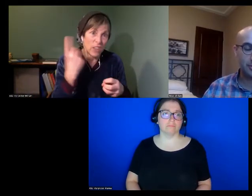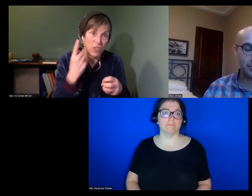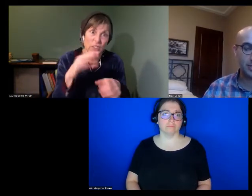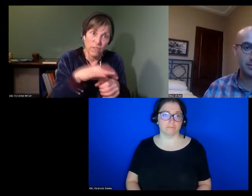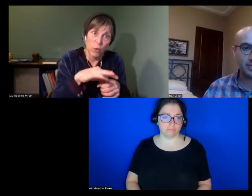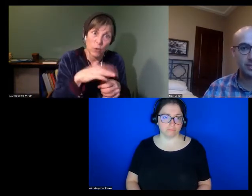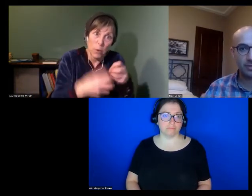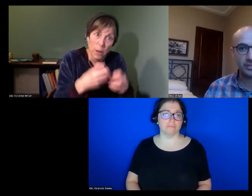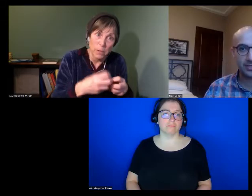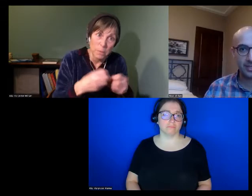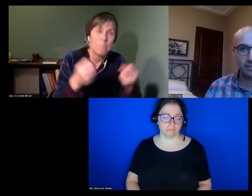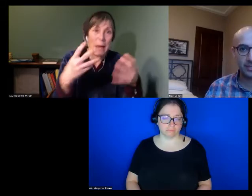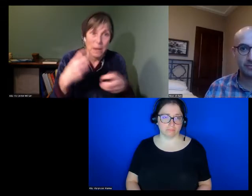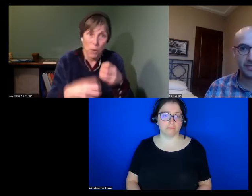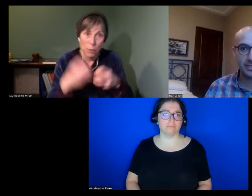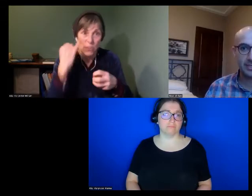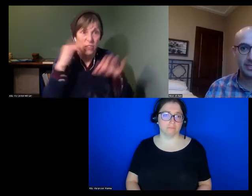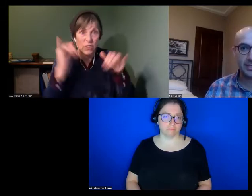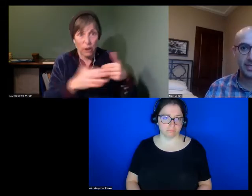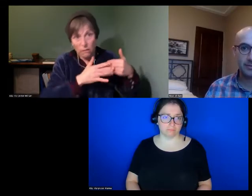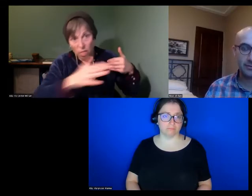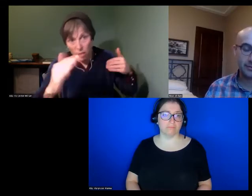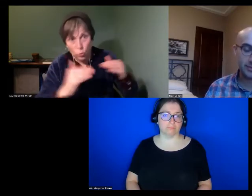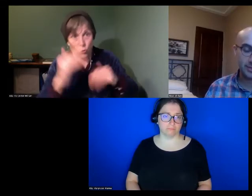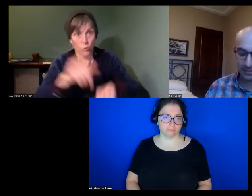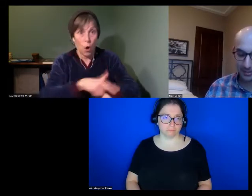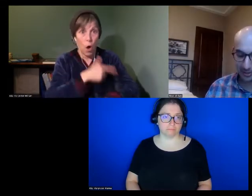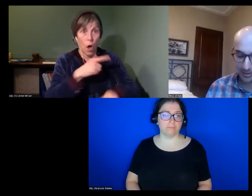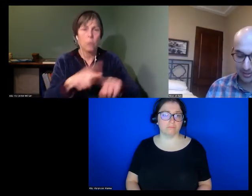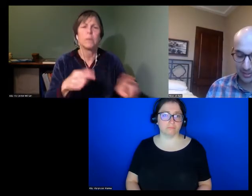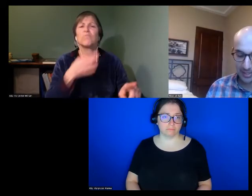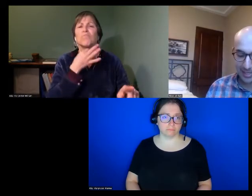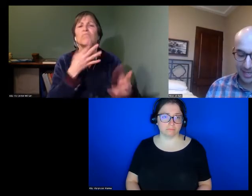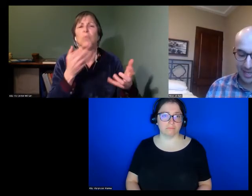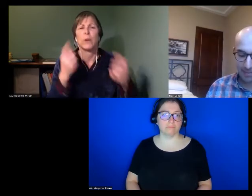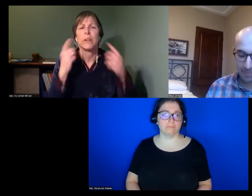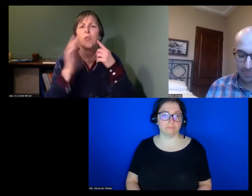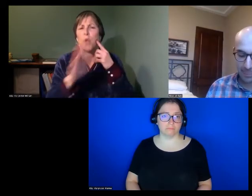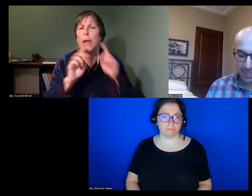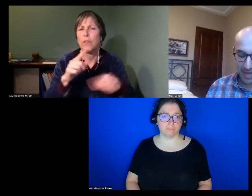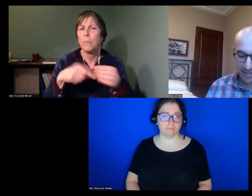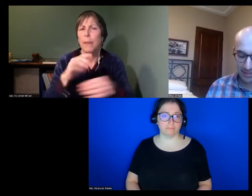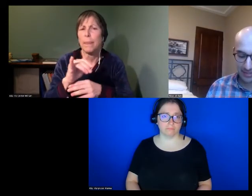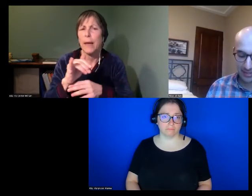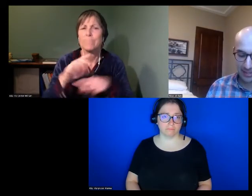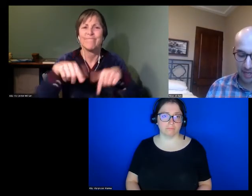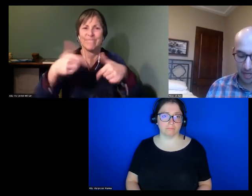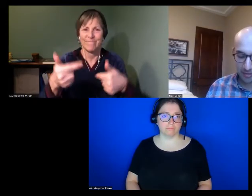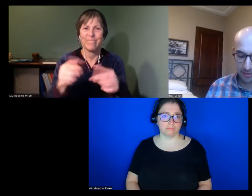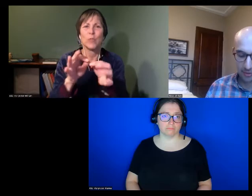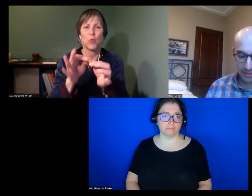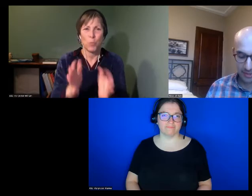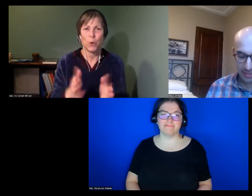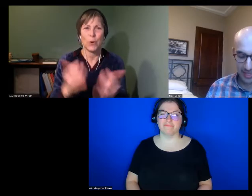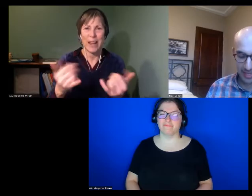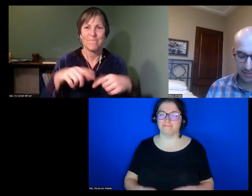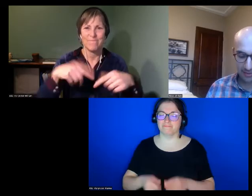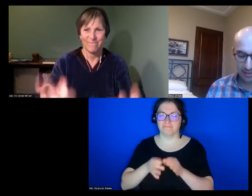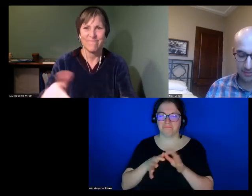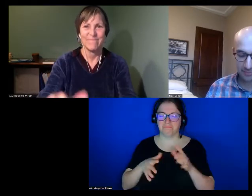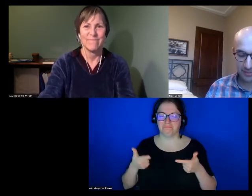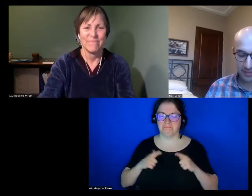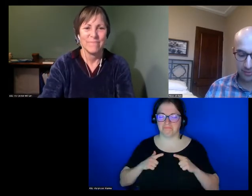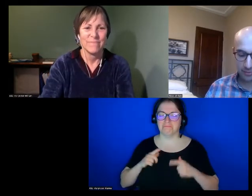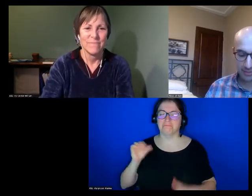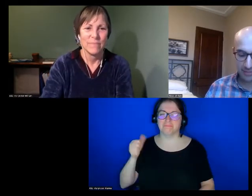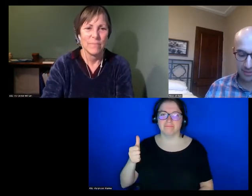a in a local election but it's a question that I wanted to raise uh for folks to consider um I think the other question I had